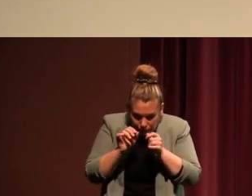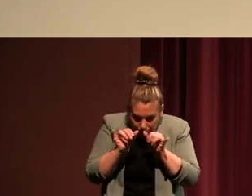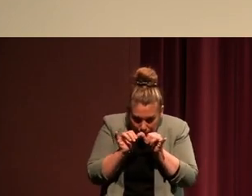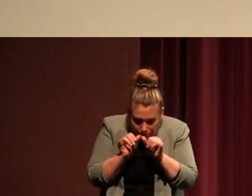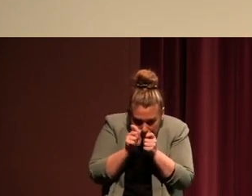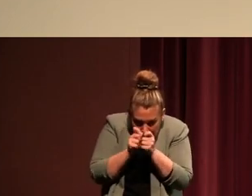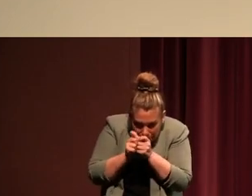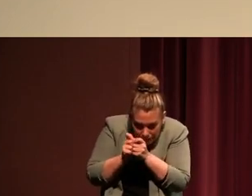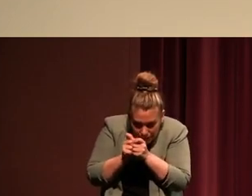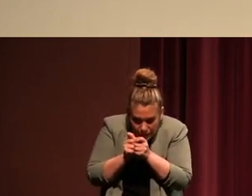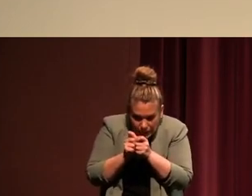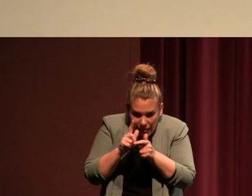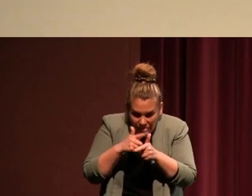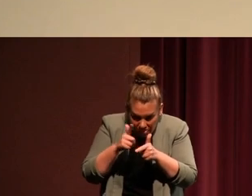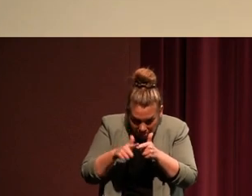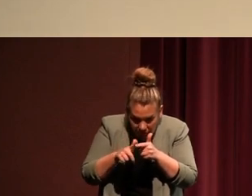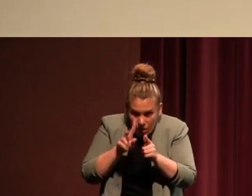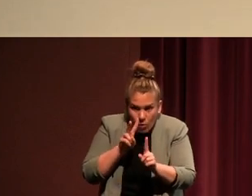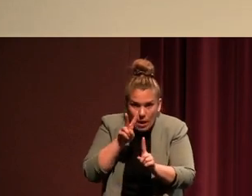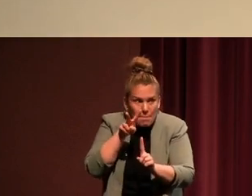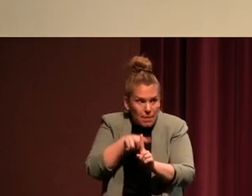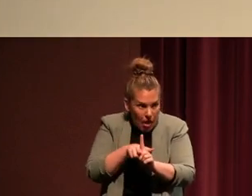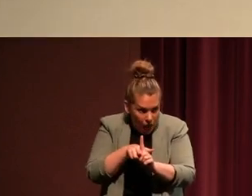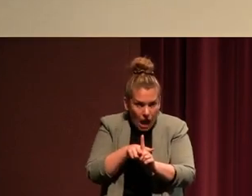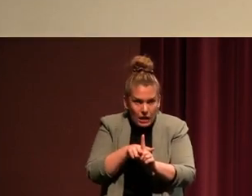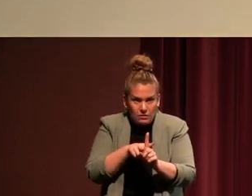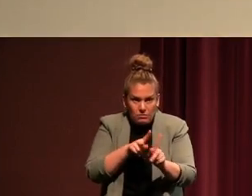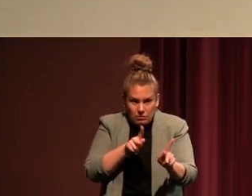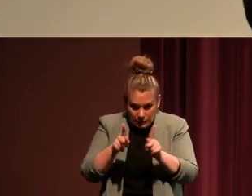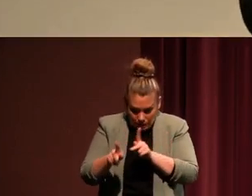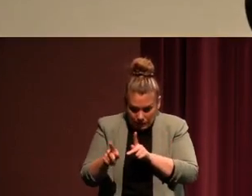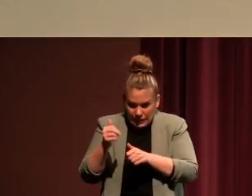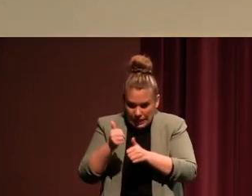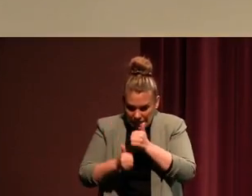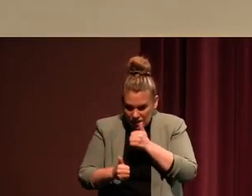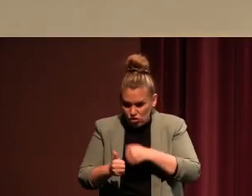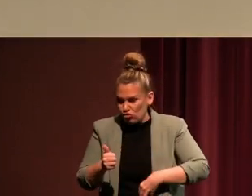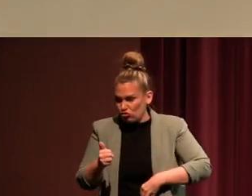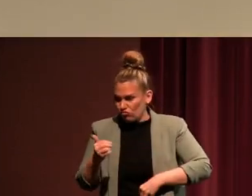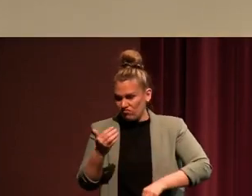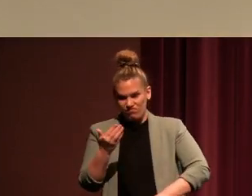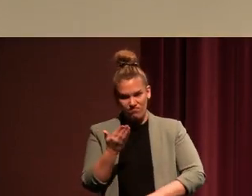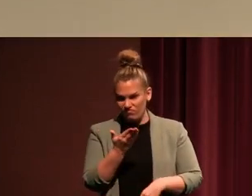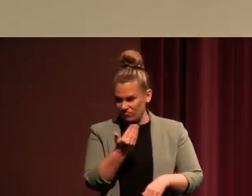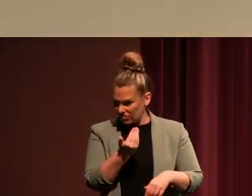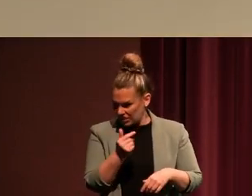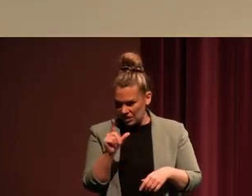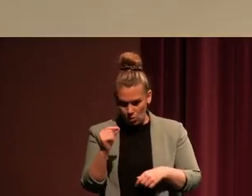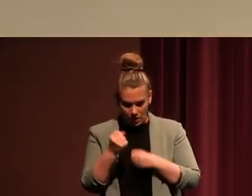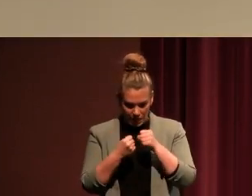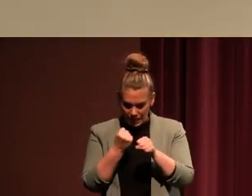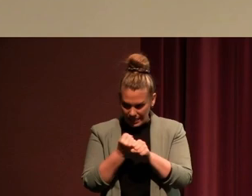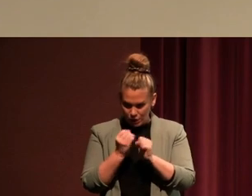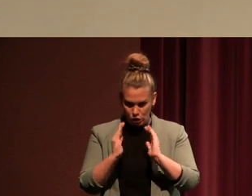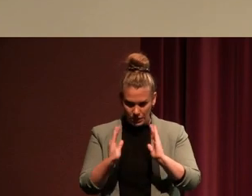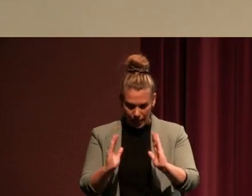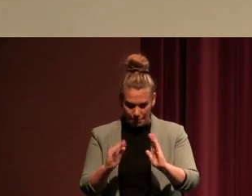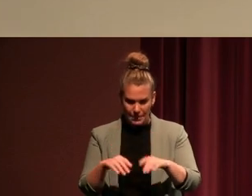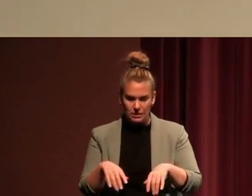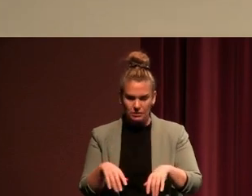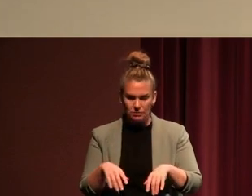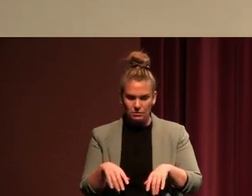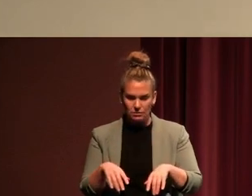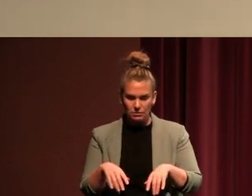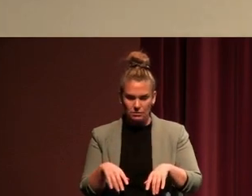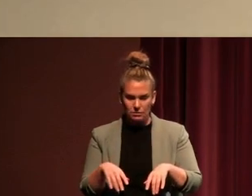Then we apply to each 50-year segment, lagged by 25 years, a negative